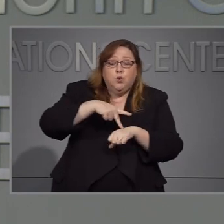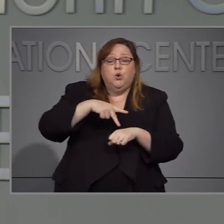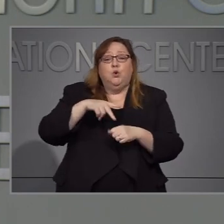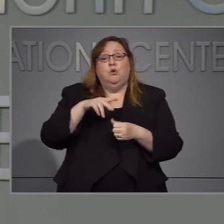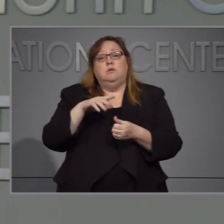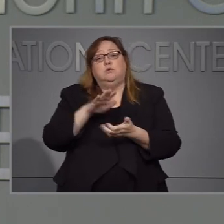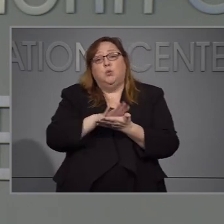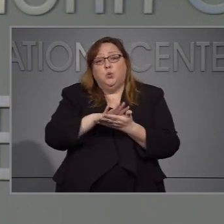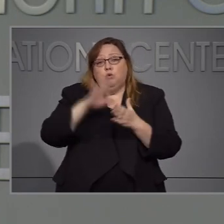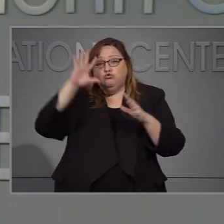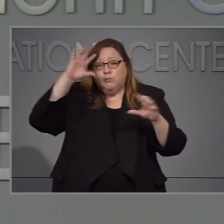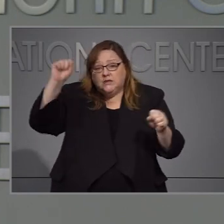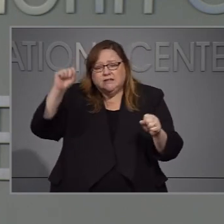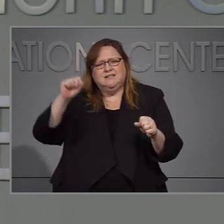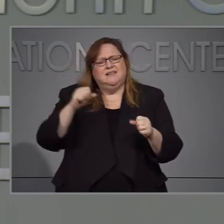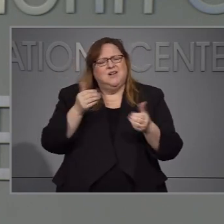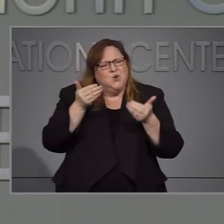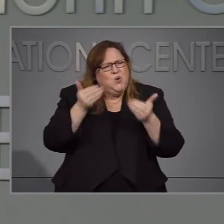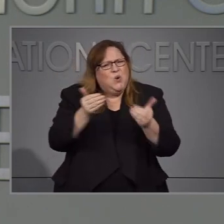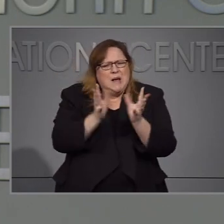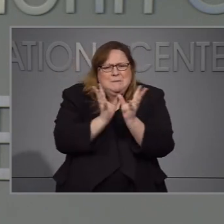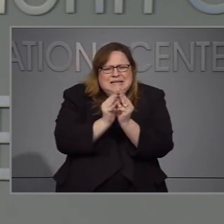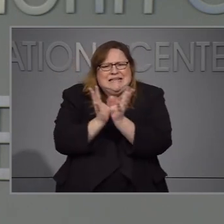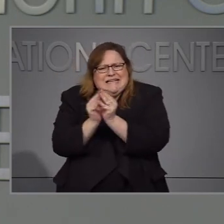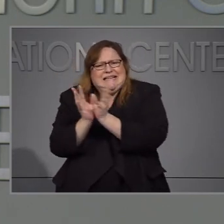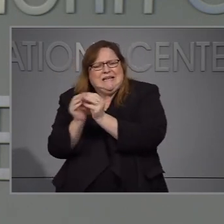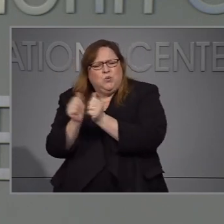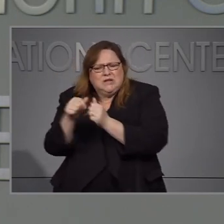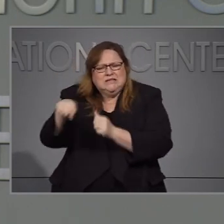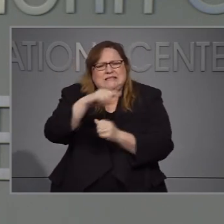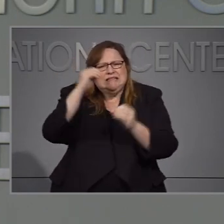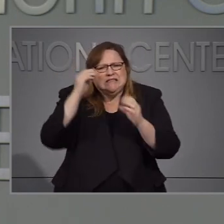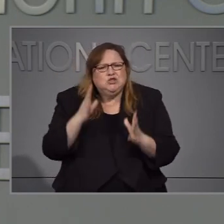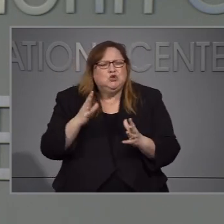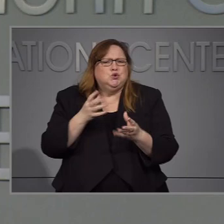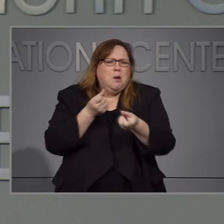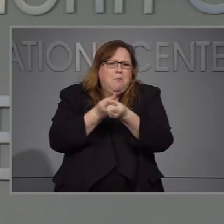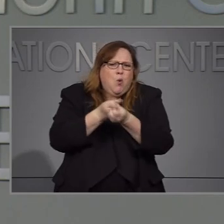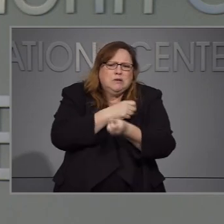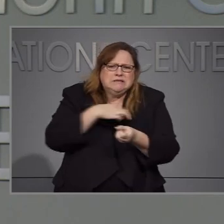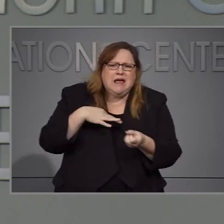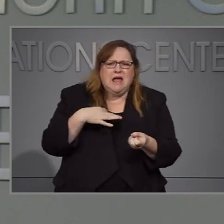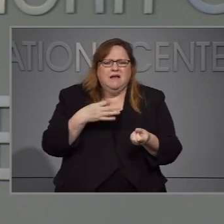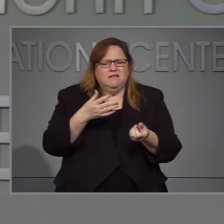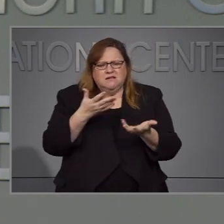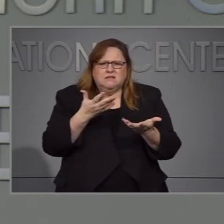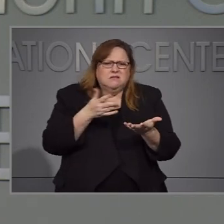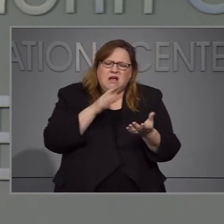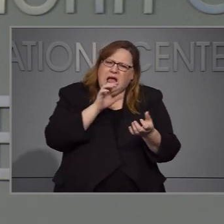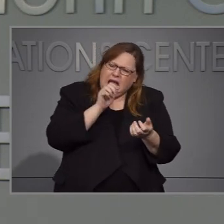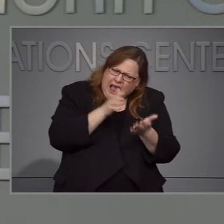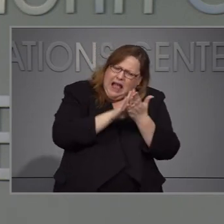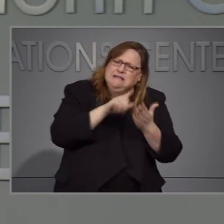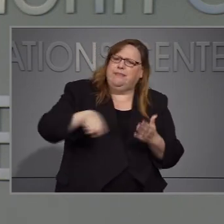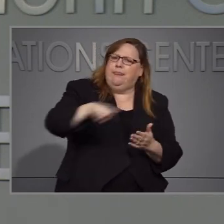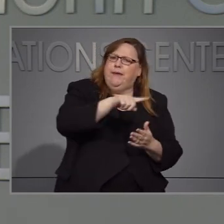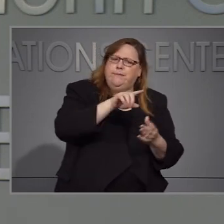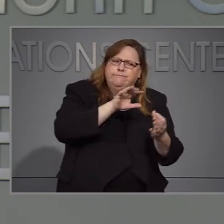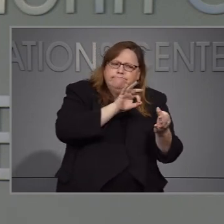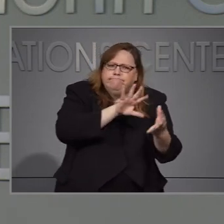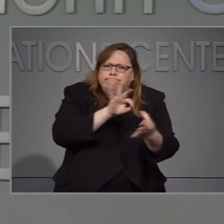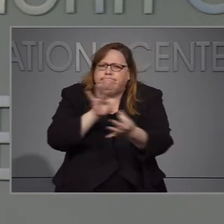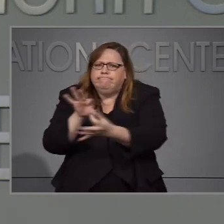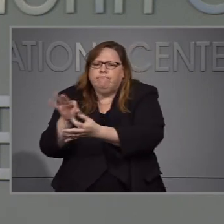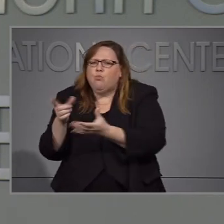school support staff to get their input, to hear their concerns. You know, we put this basic Plan